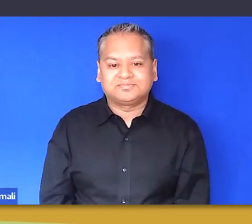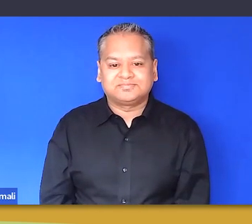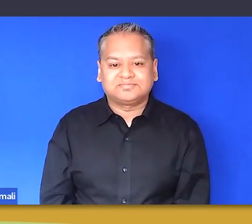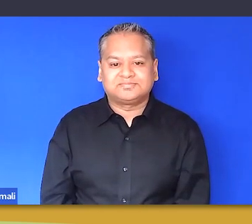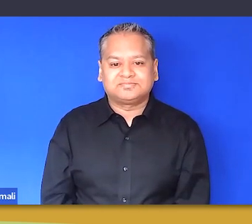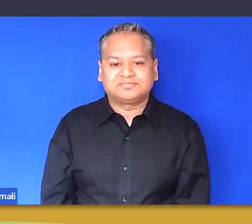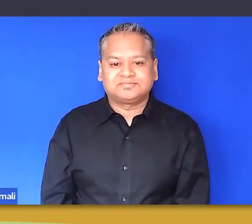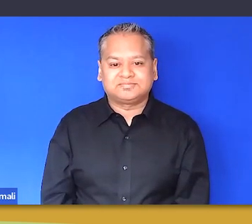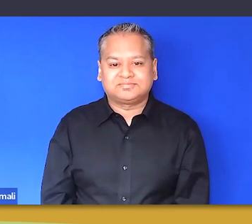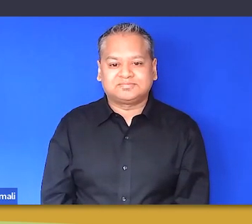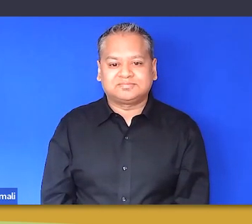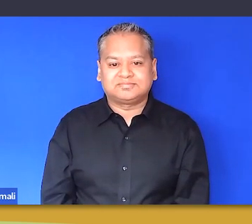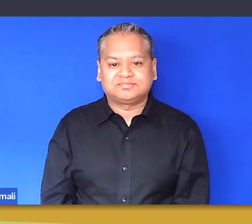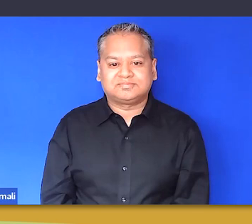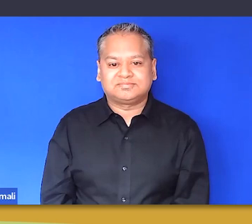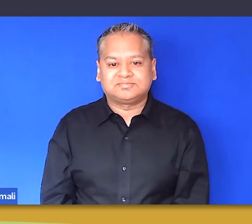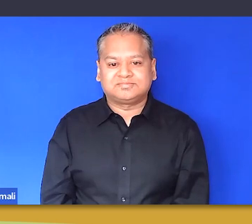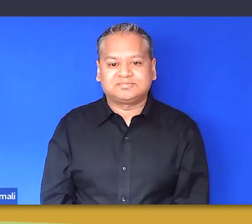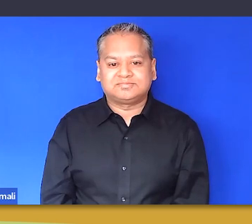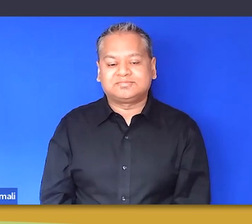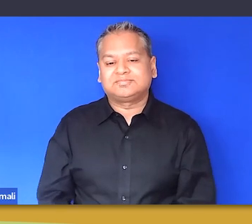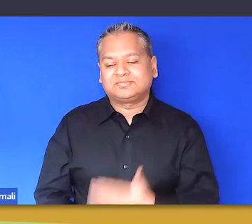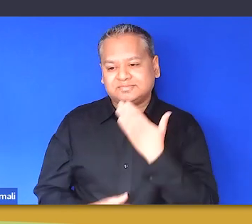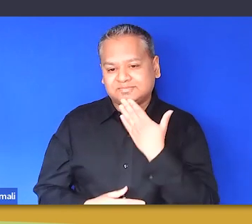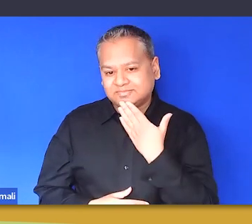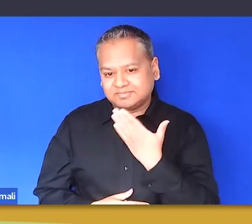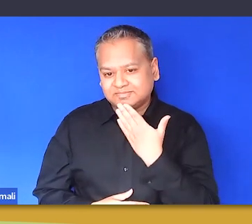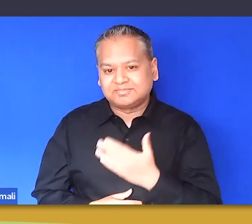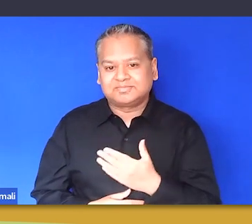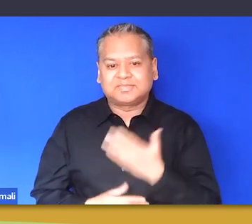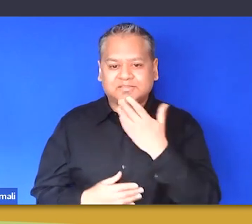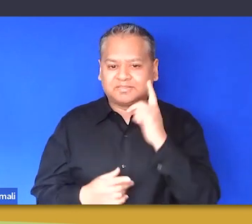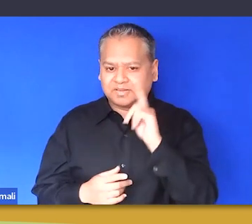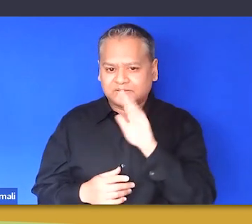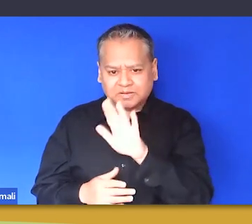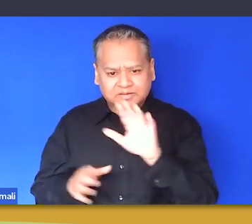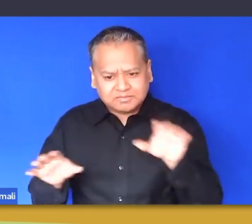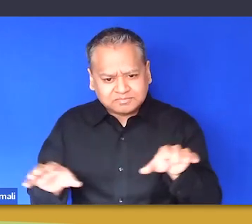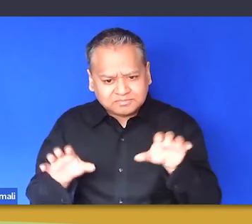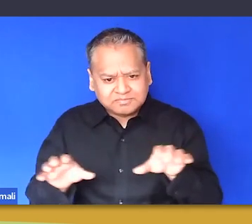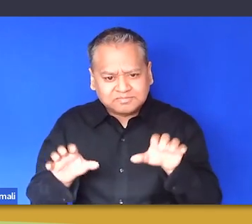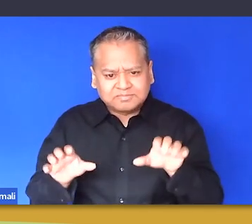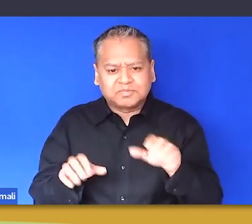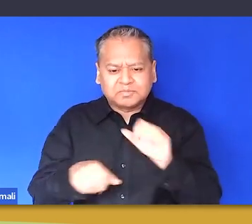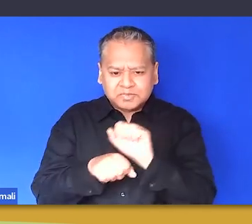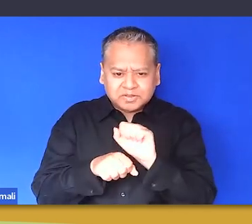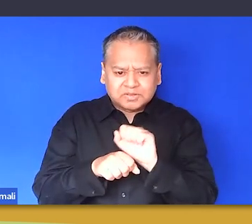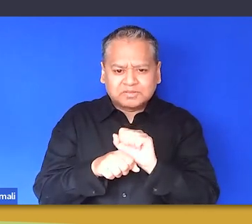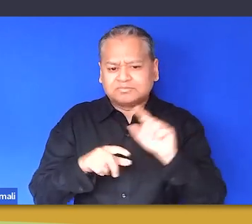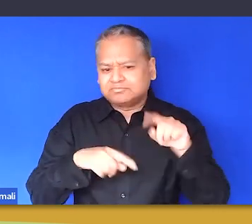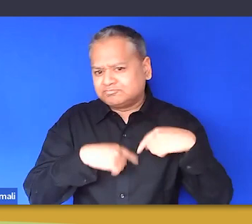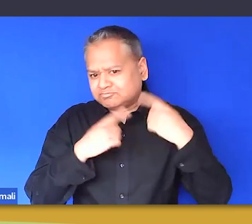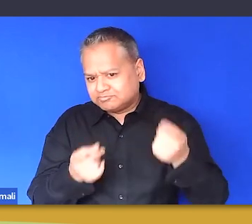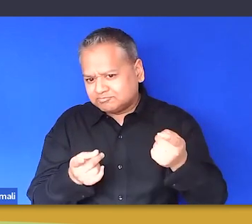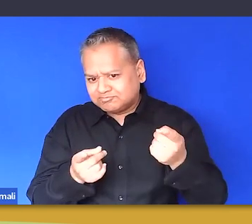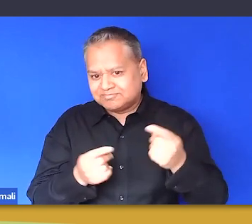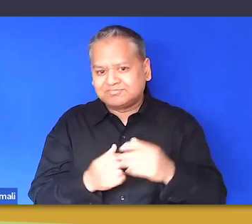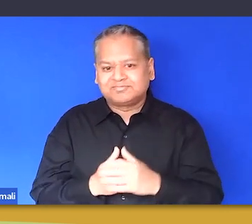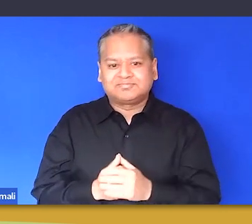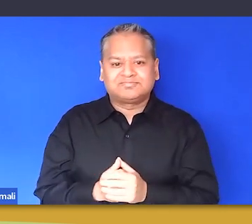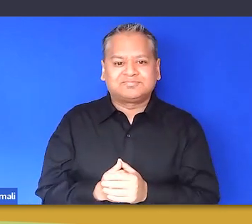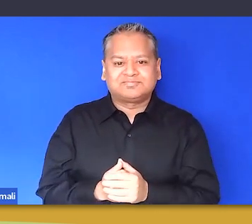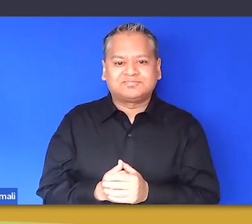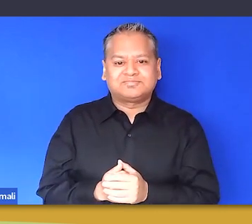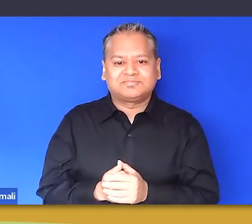Thank you, Parliamentary Secretary Singh, and thank you for all the incredible work that you're doing in your role. As a member of the province's